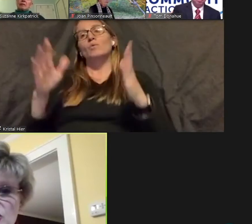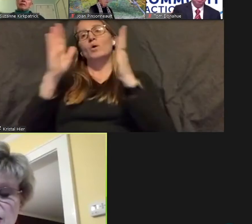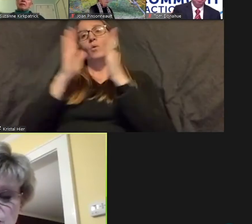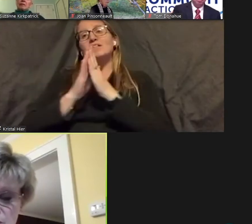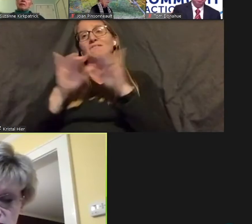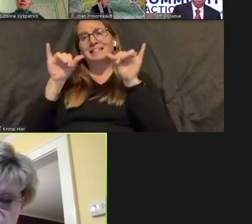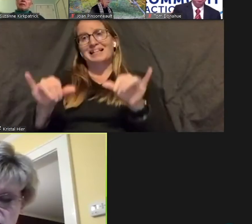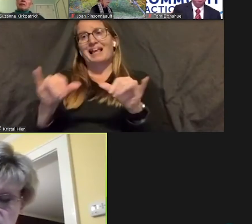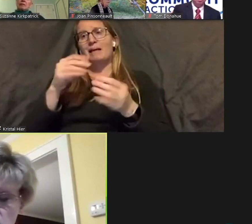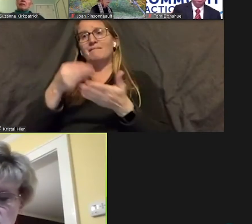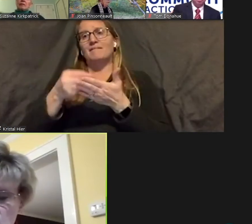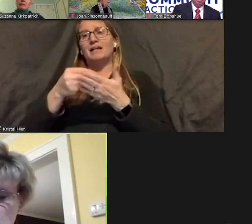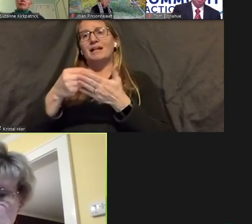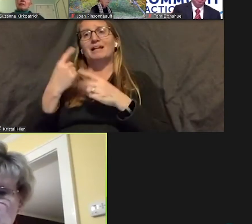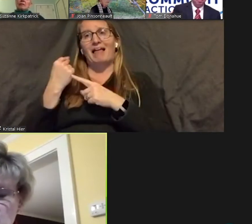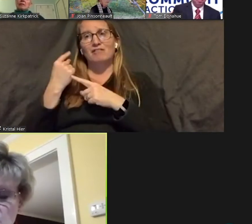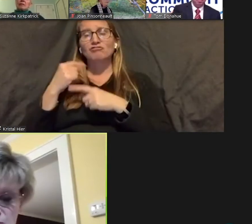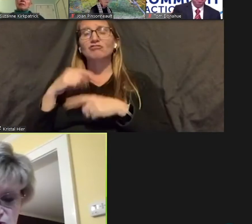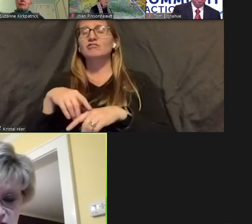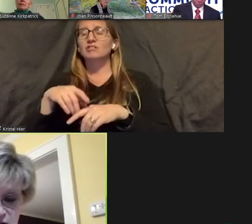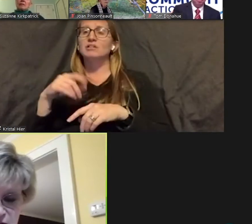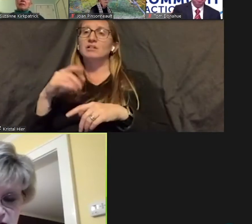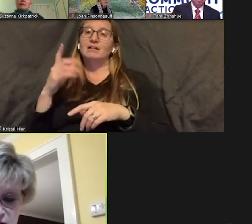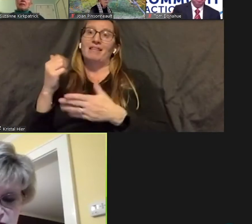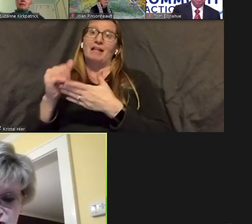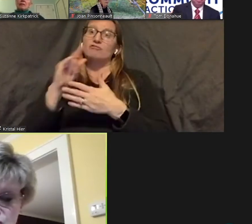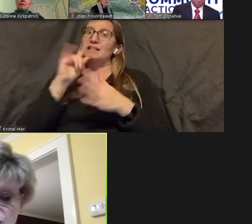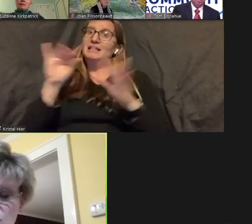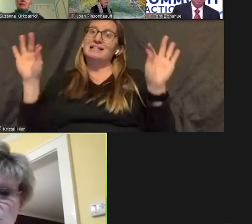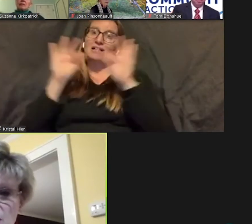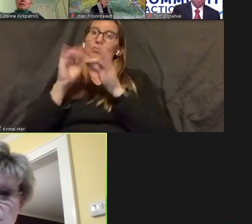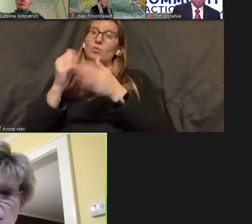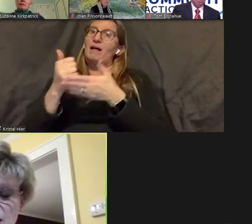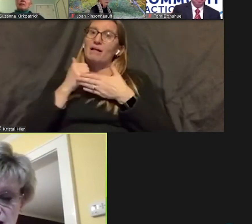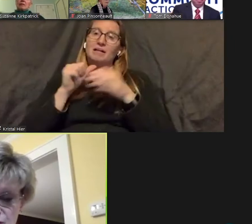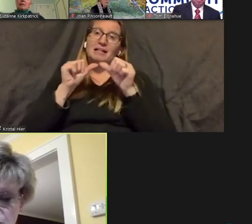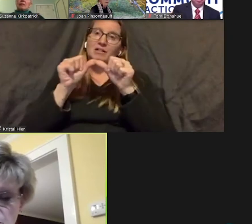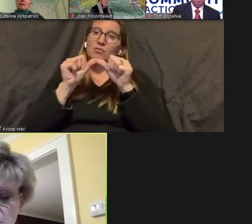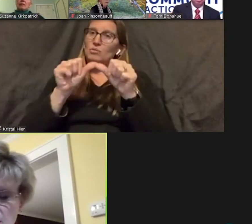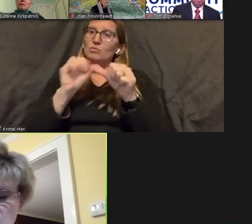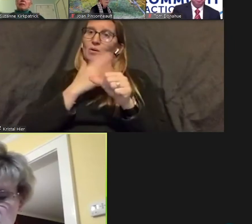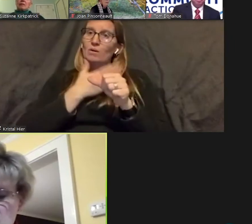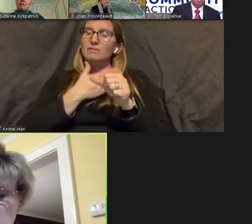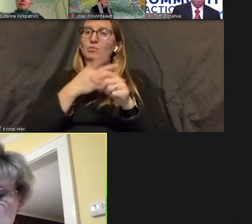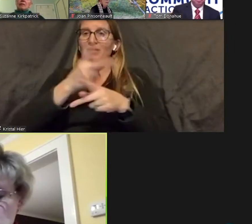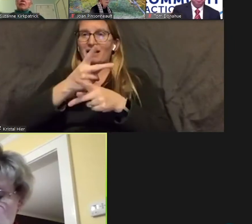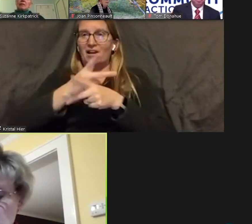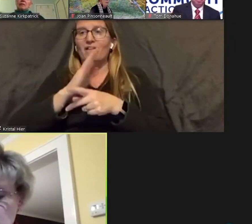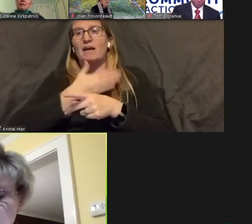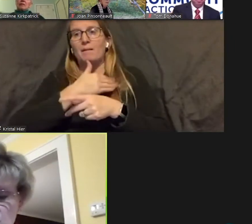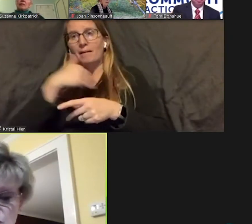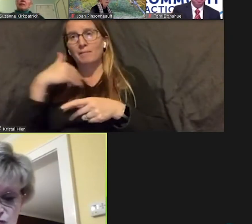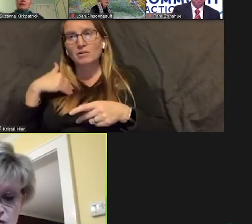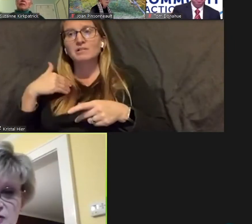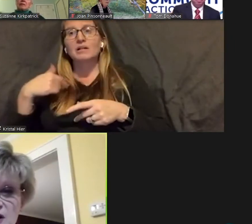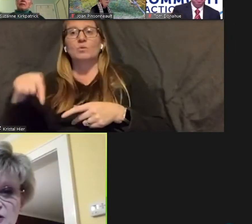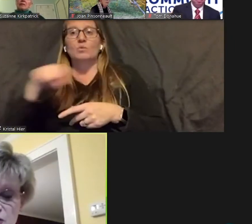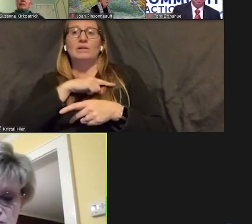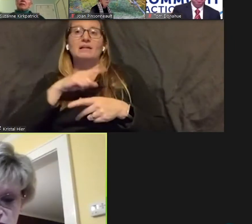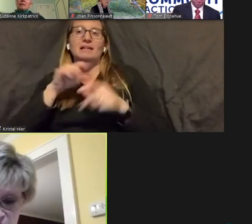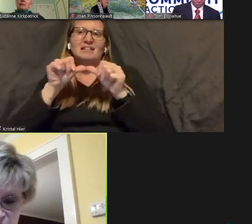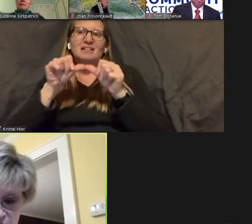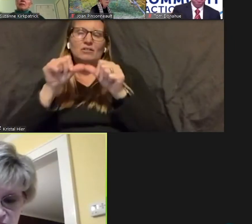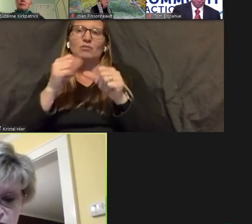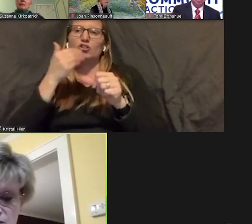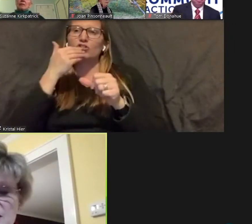is essential to help us to continue to support our members and their caregivers during this pandemic, and for BPI to continue to be a vital resource for our